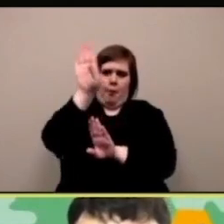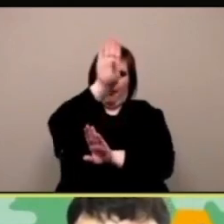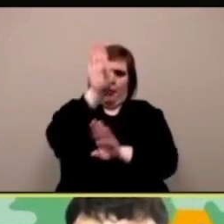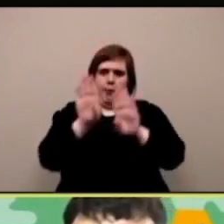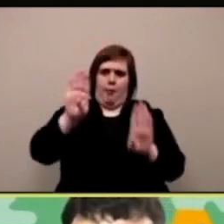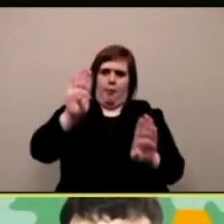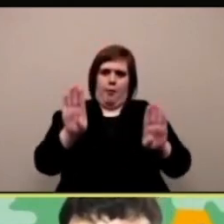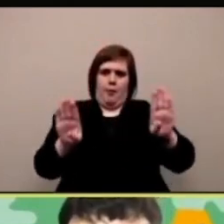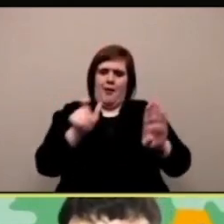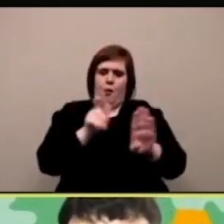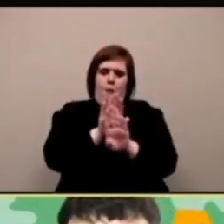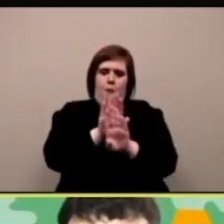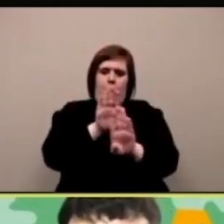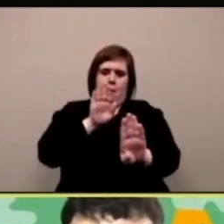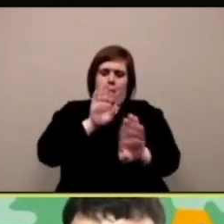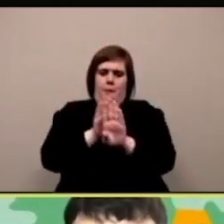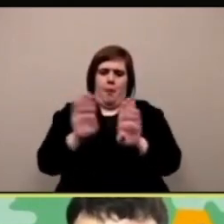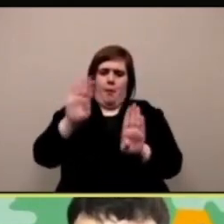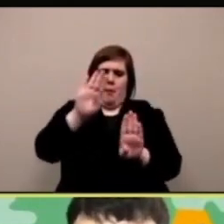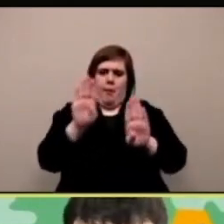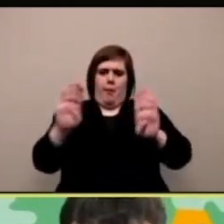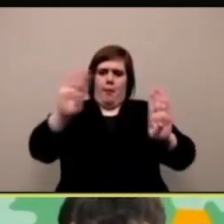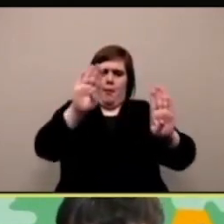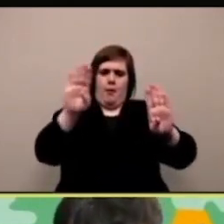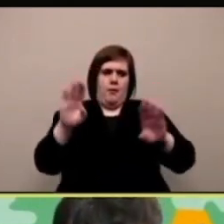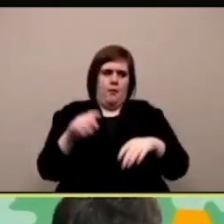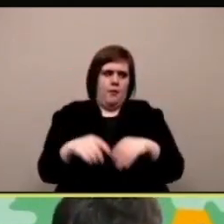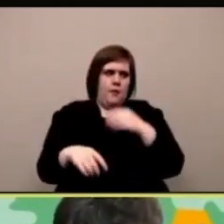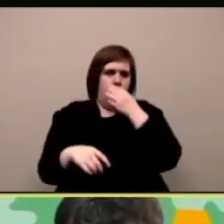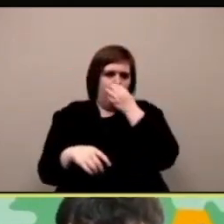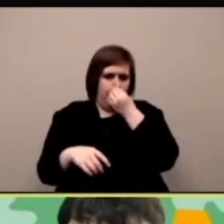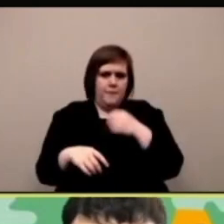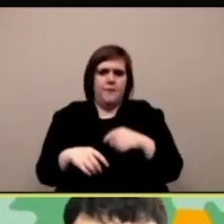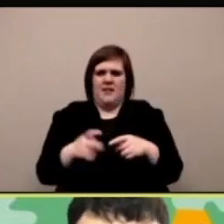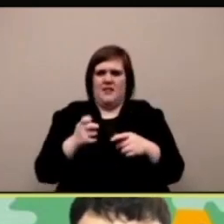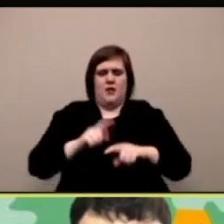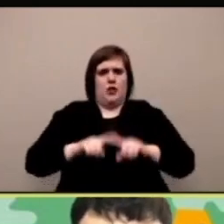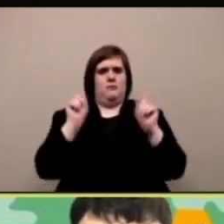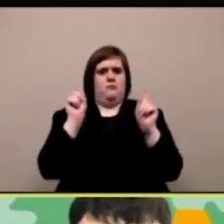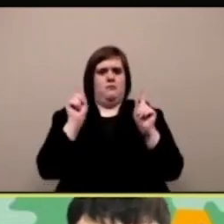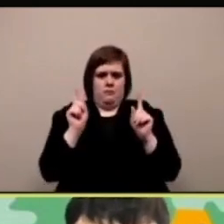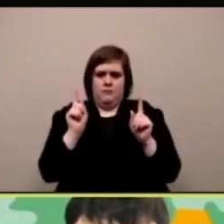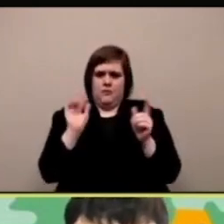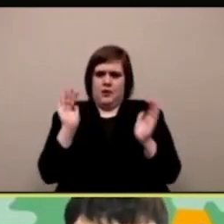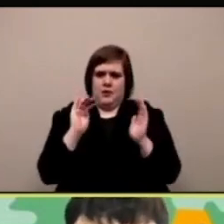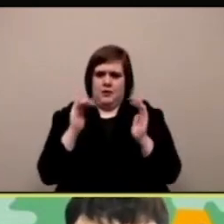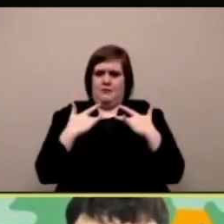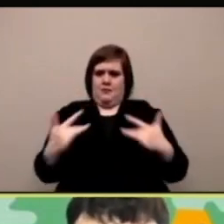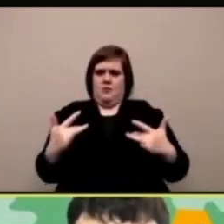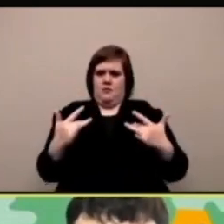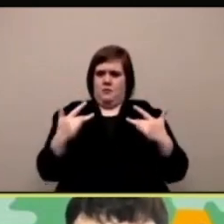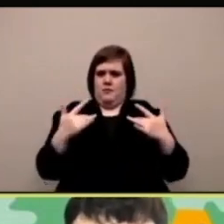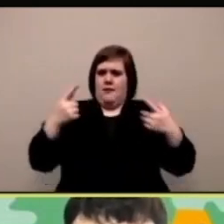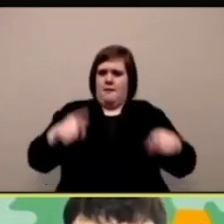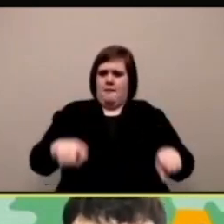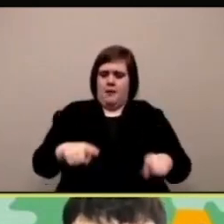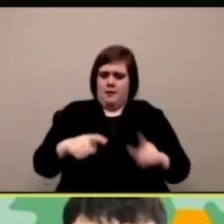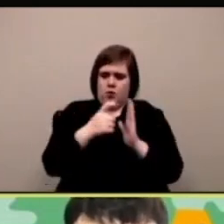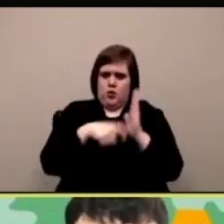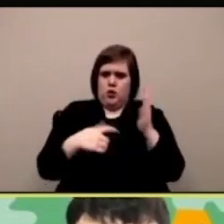apples. And this is again something that feels quite distinct from what happens normally in Scratch, because now you have a